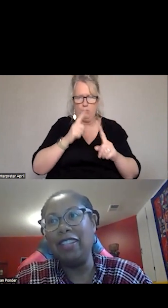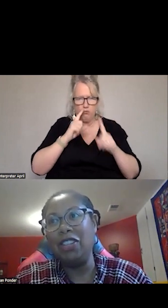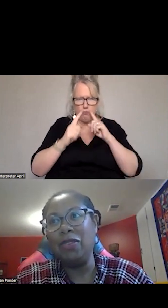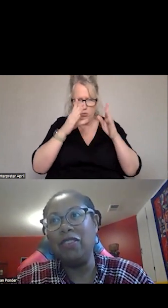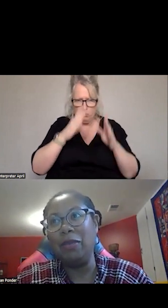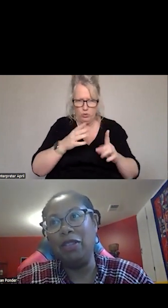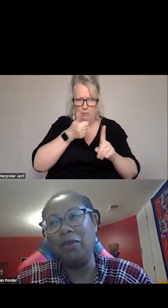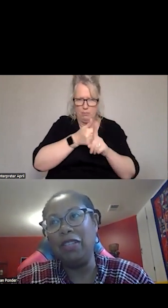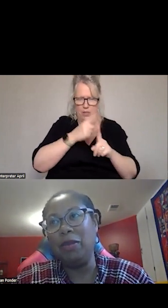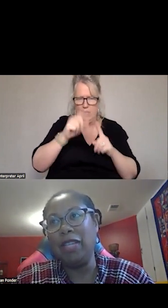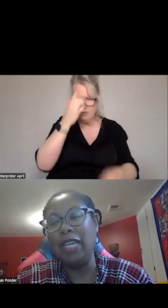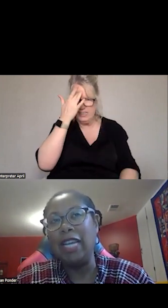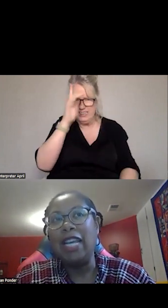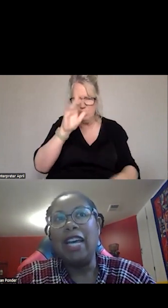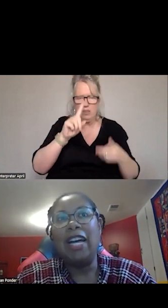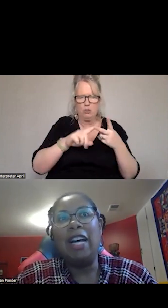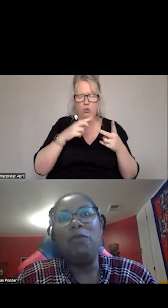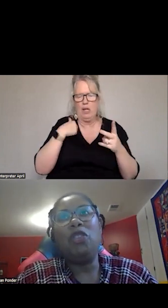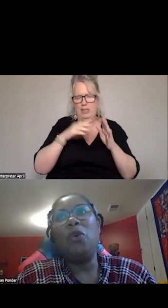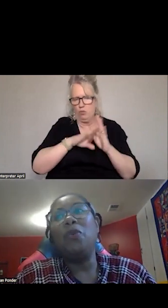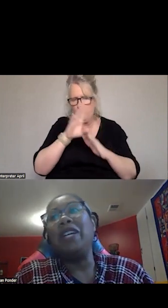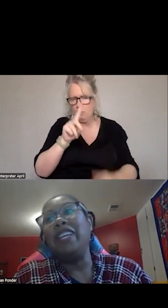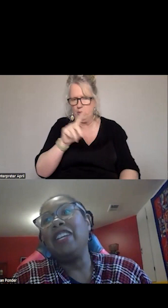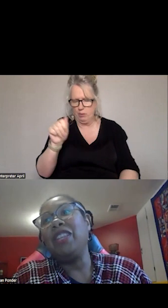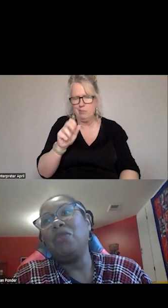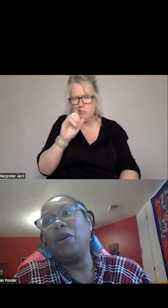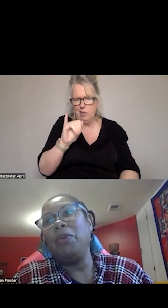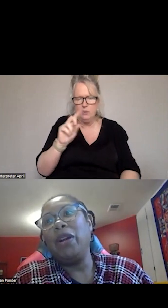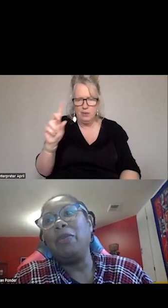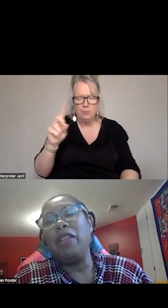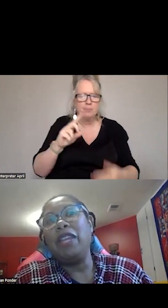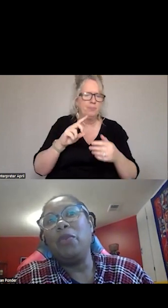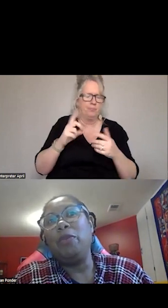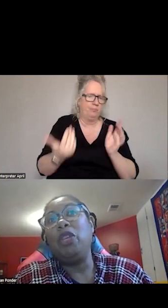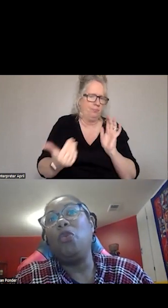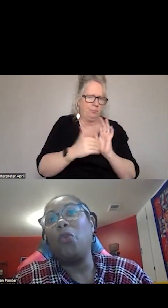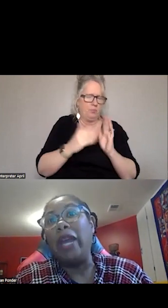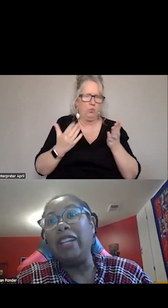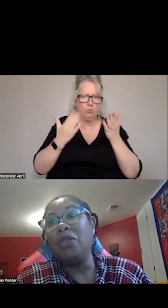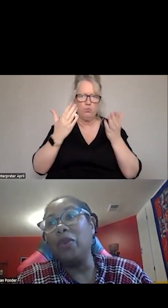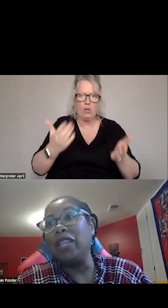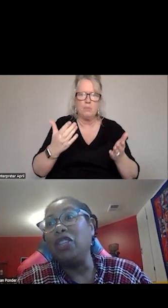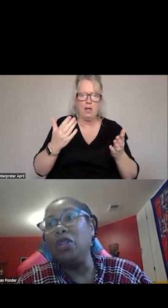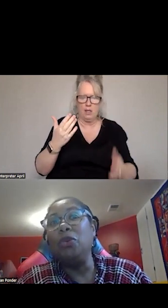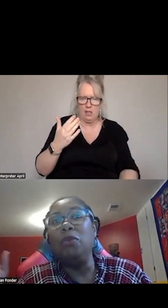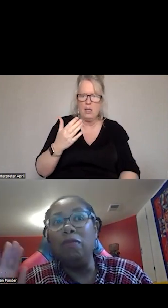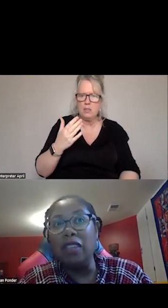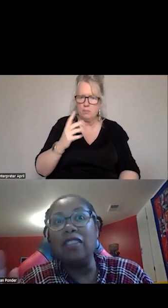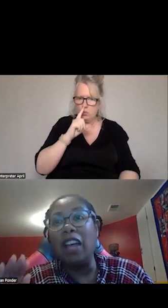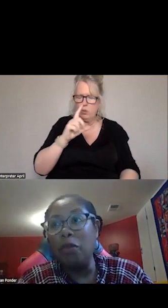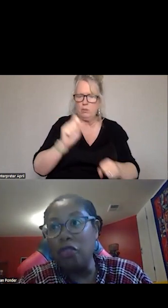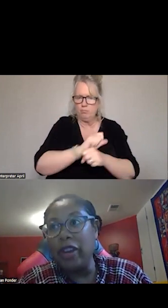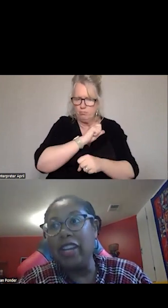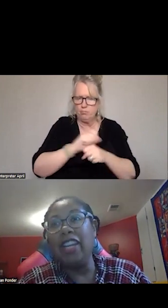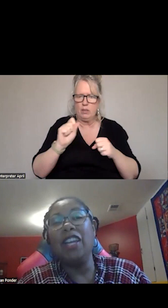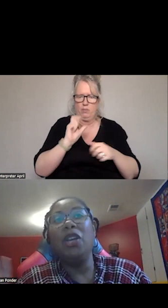an intellectual and developmental disability. So again, that's why we recommend that it would be great to really do this